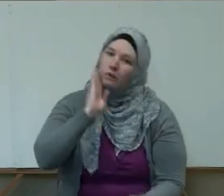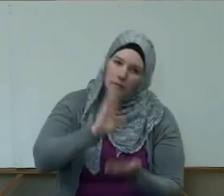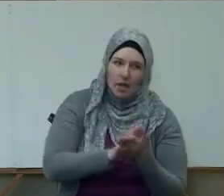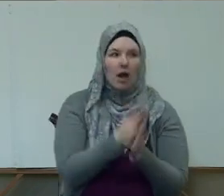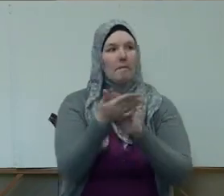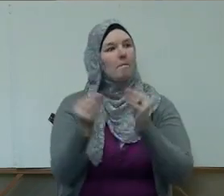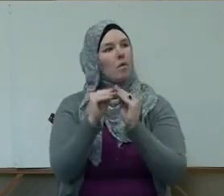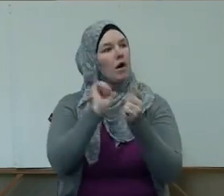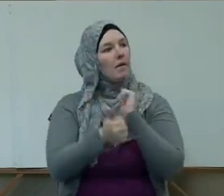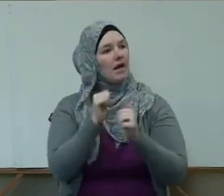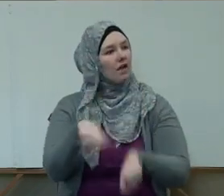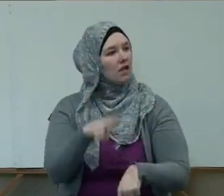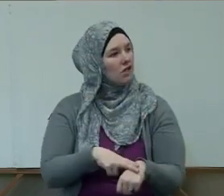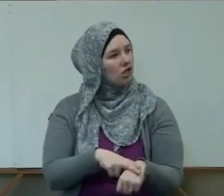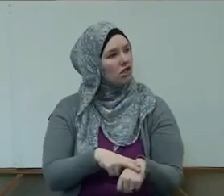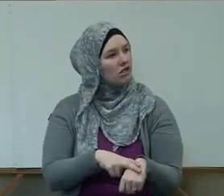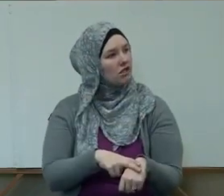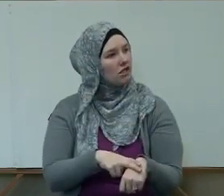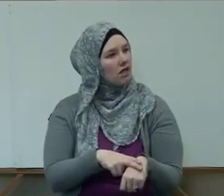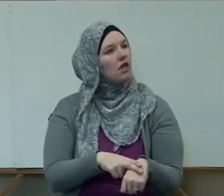nation, and we will be a